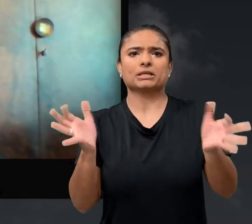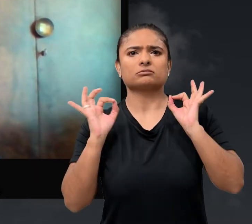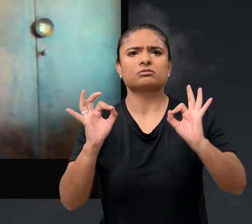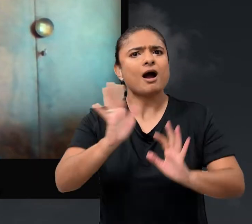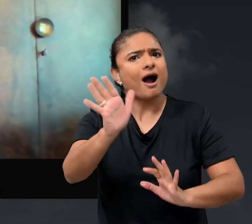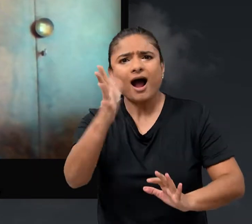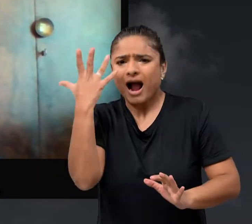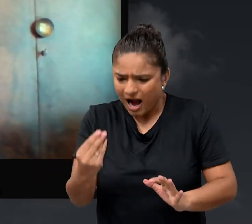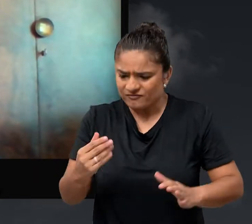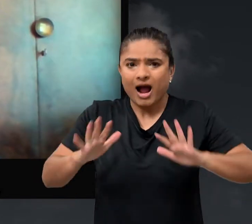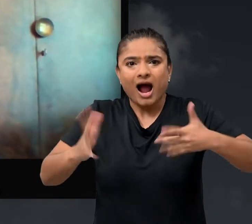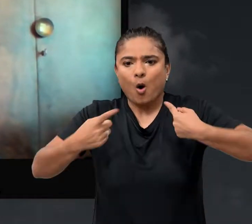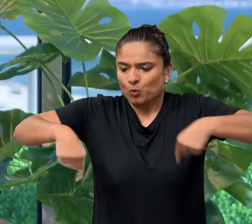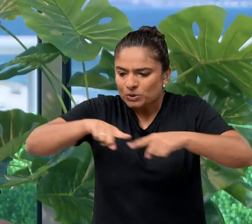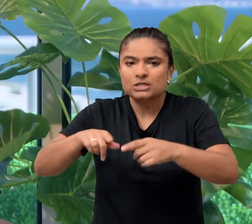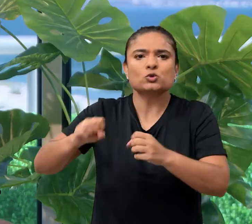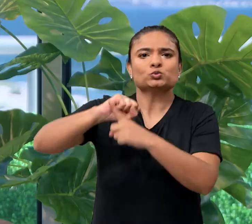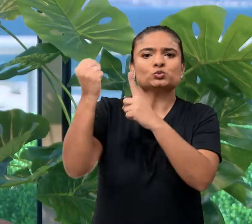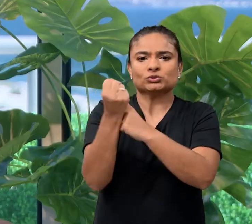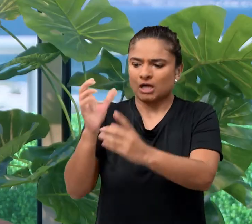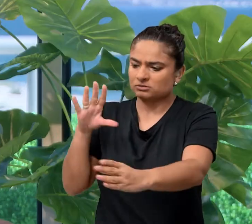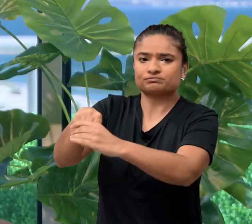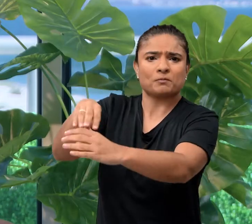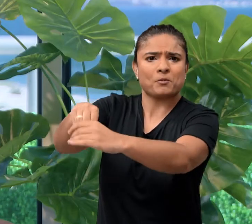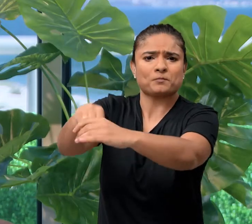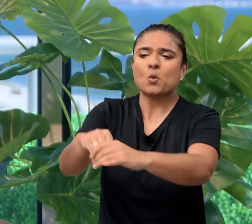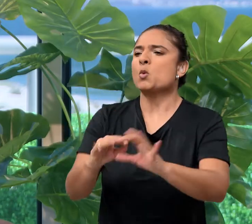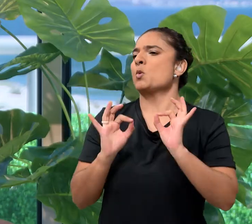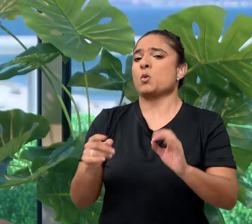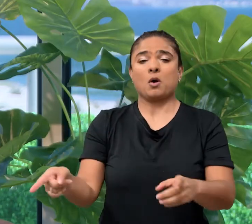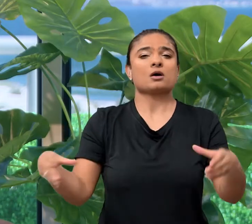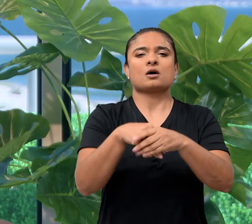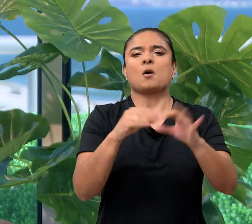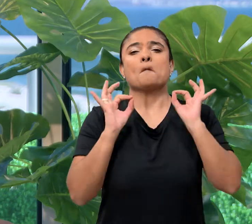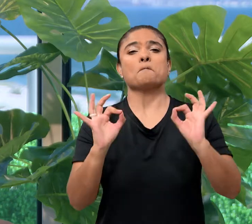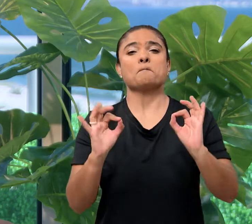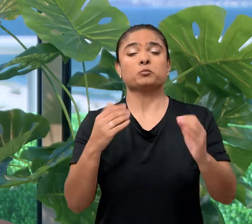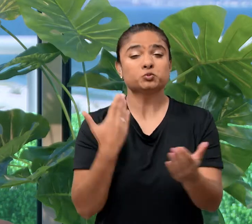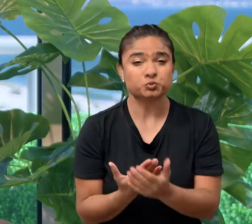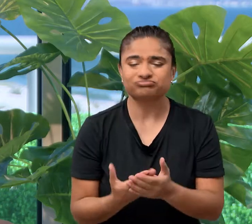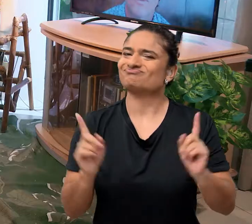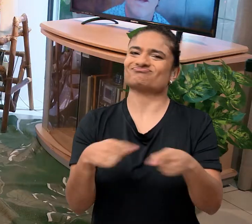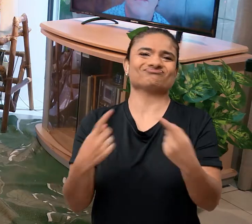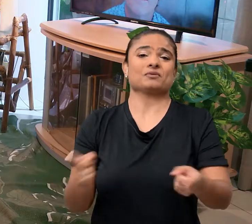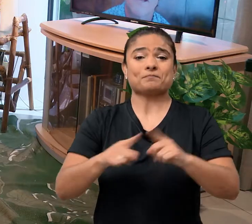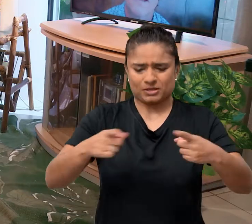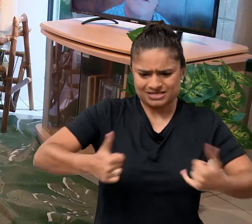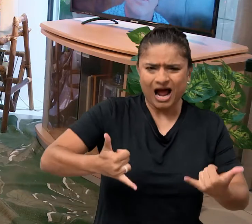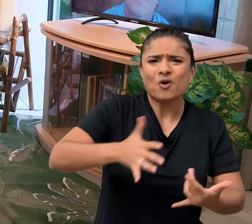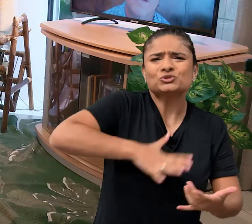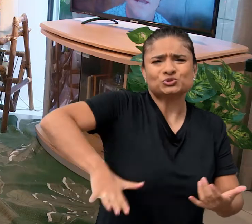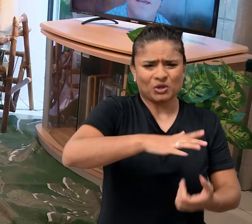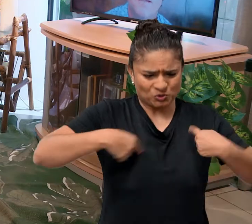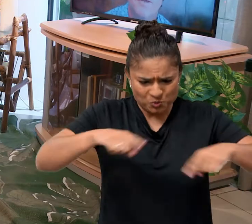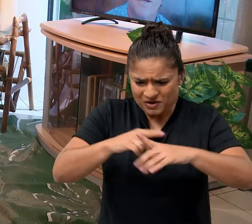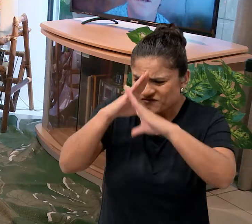and whether or not we create a society that's inclusive. And we are able to do that. Unfortunately, at the moment, though, our society is